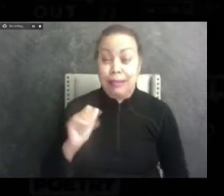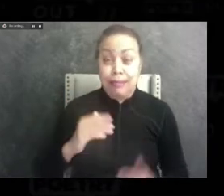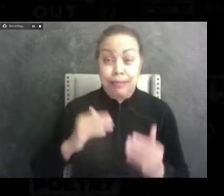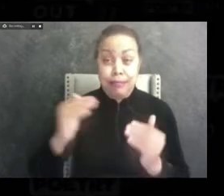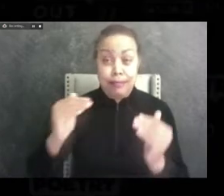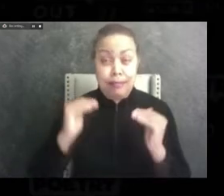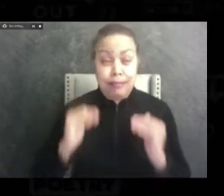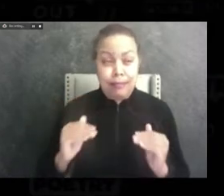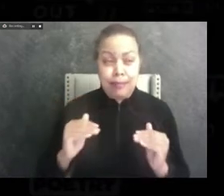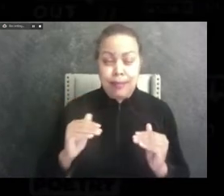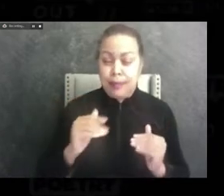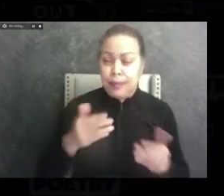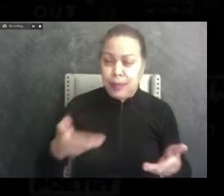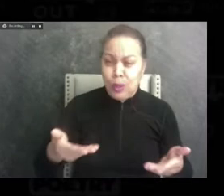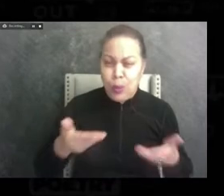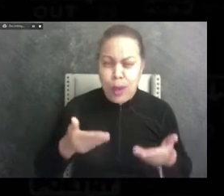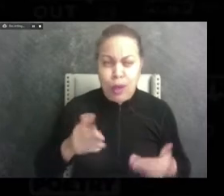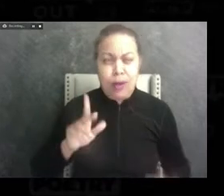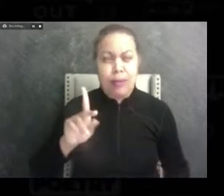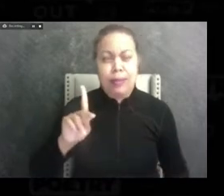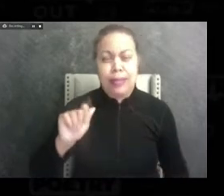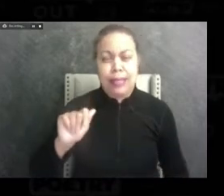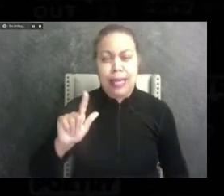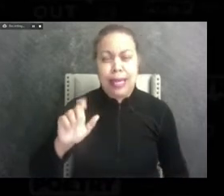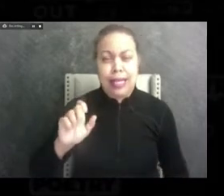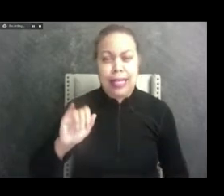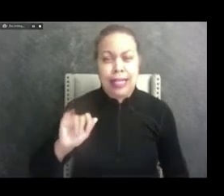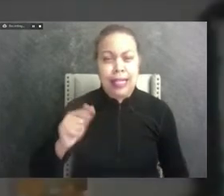next, please welcome Kaylee Thurman.